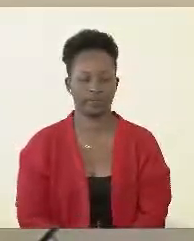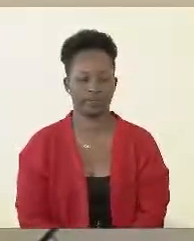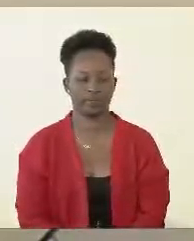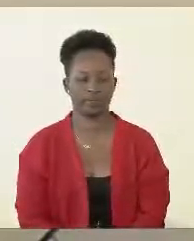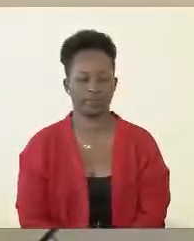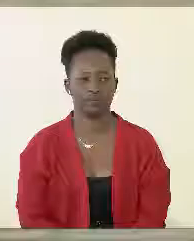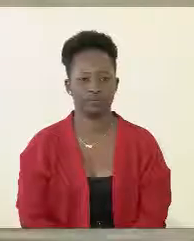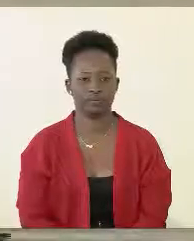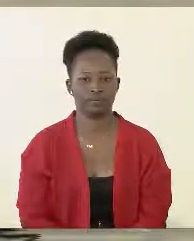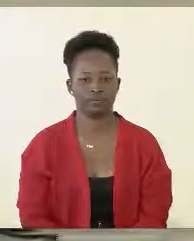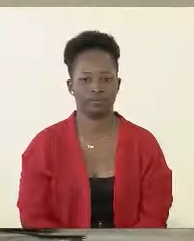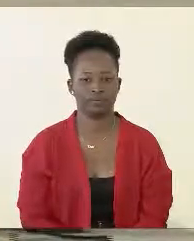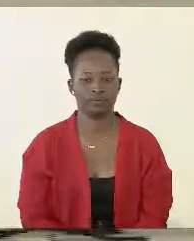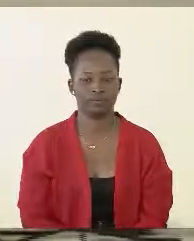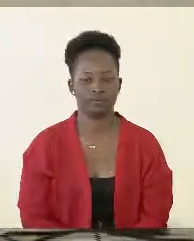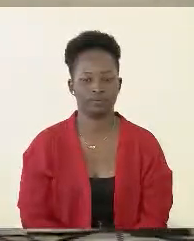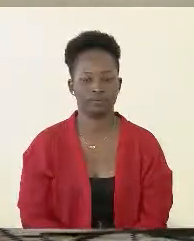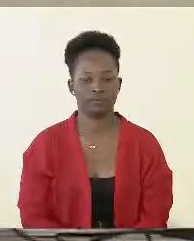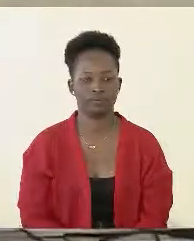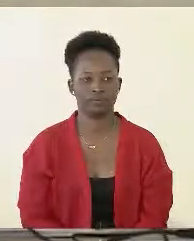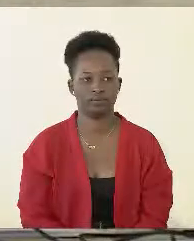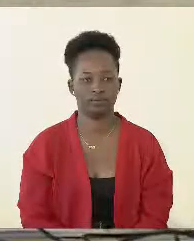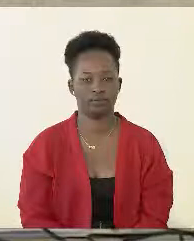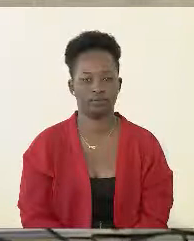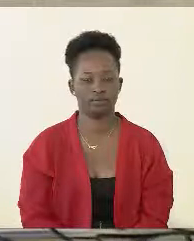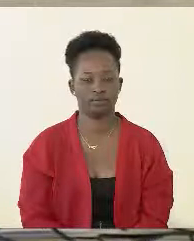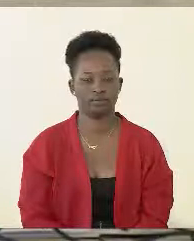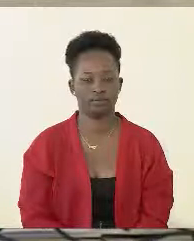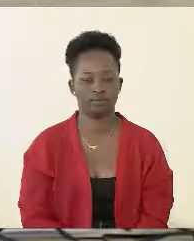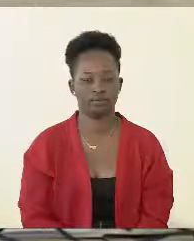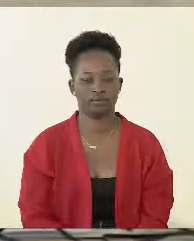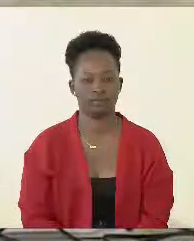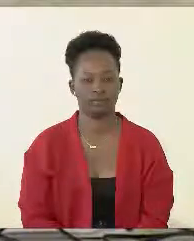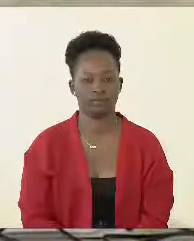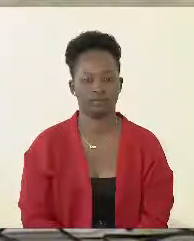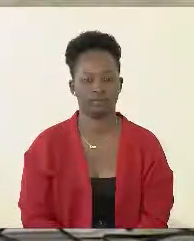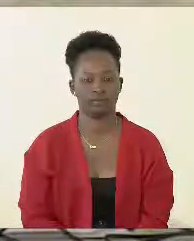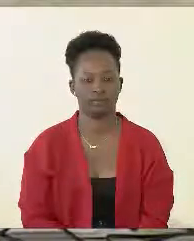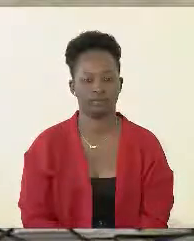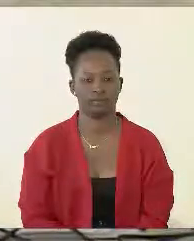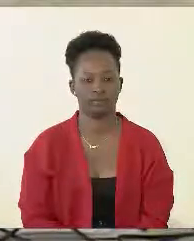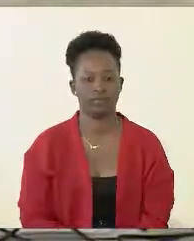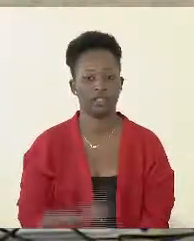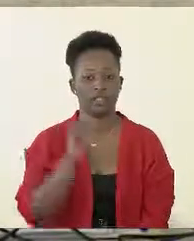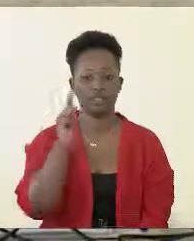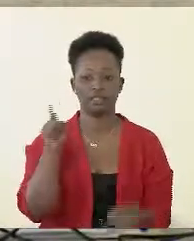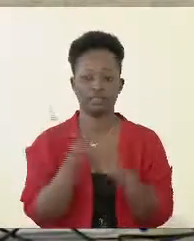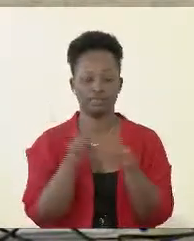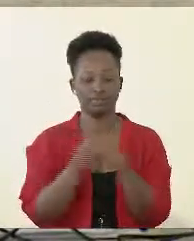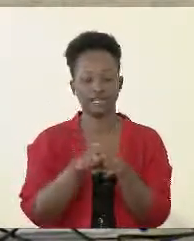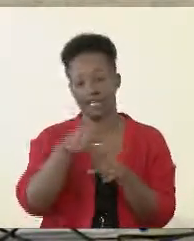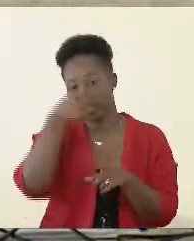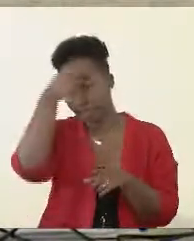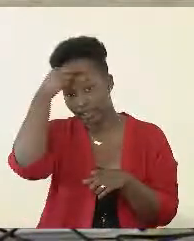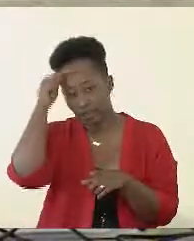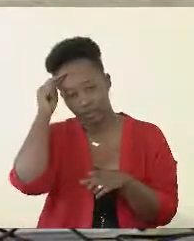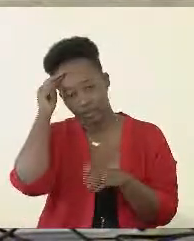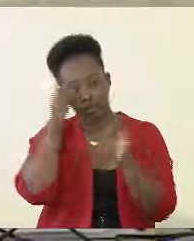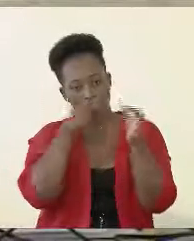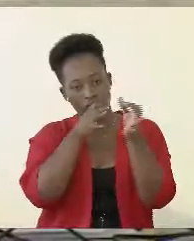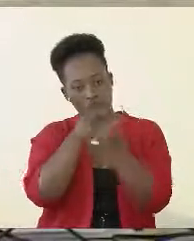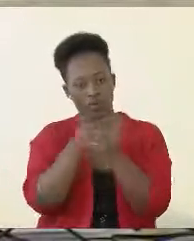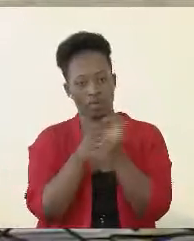So how would you approach part B now? These are motives. We need the reasons, which you state by